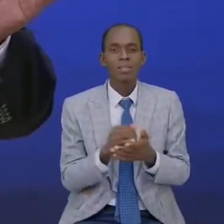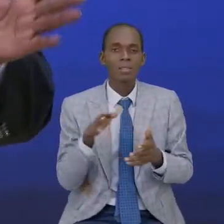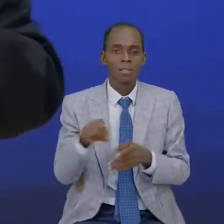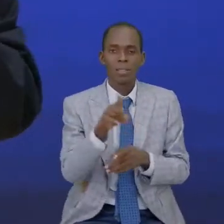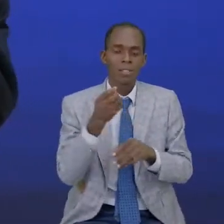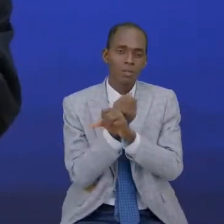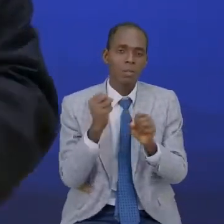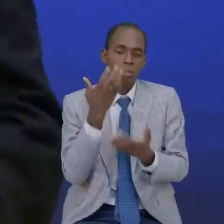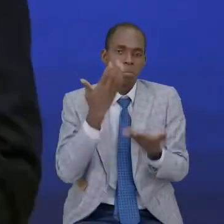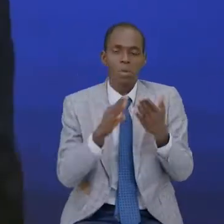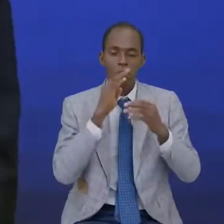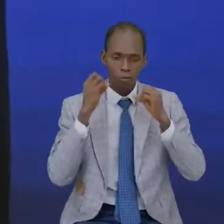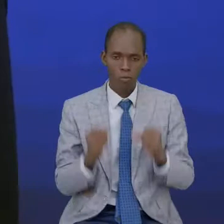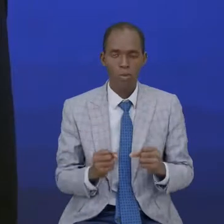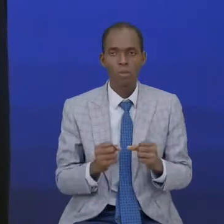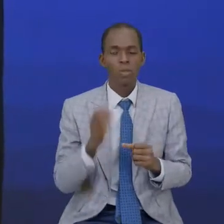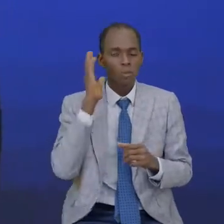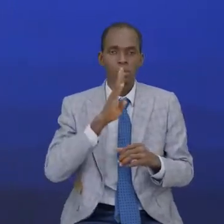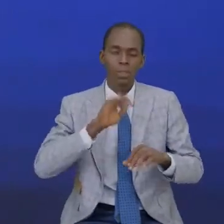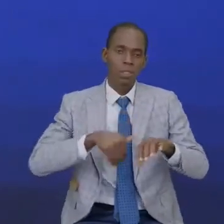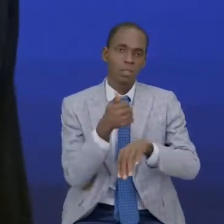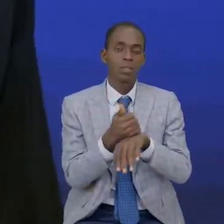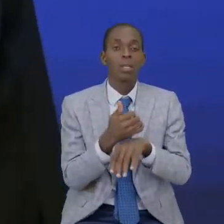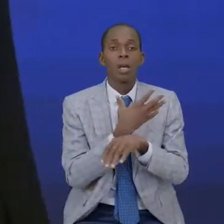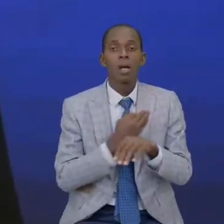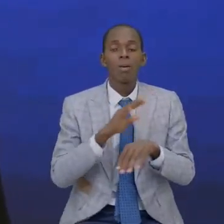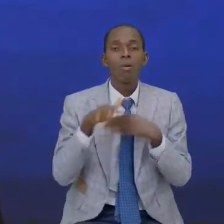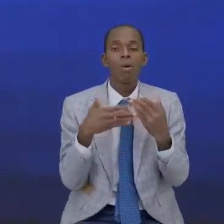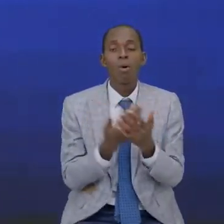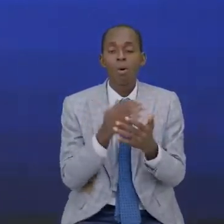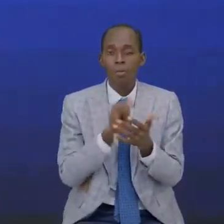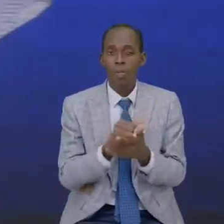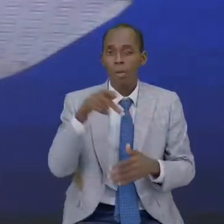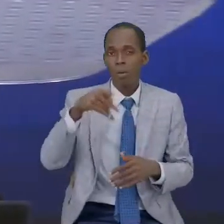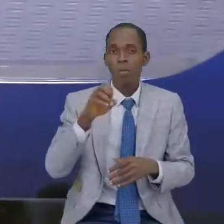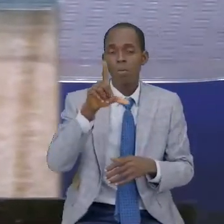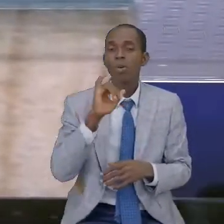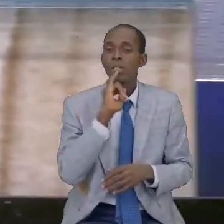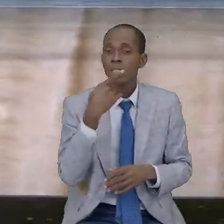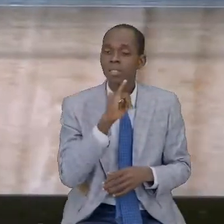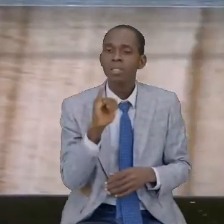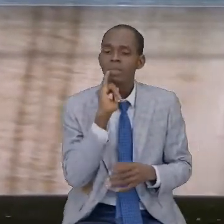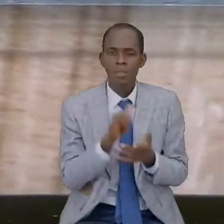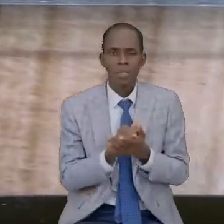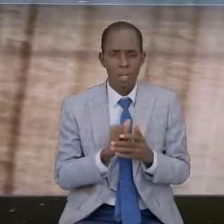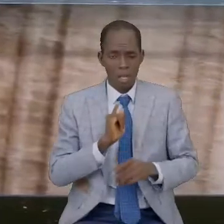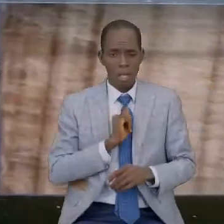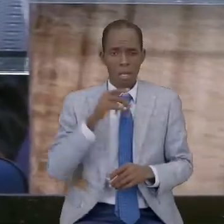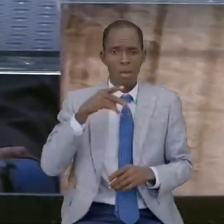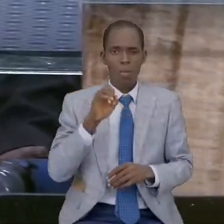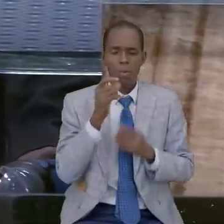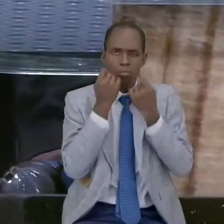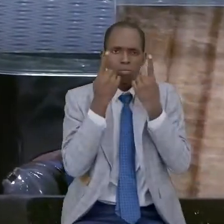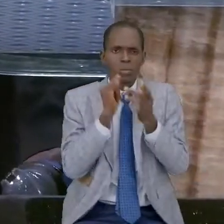firm, their salvation will be confirmed. And Paul, the apostle, said, I marvel that she are so